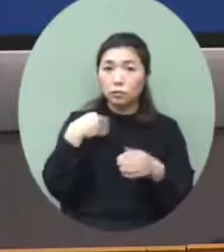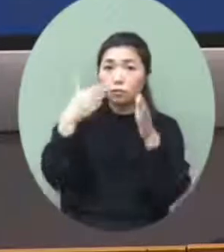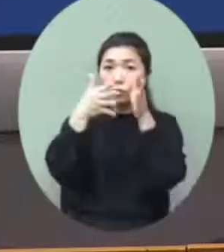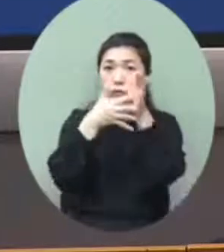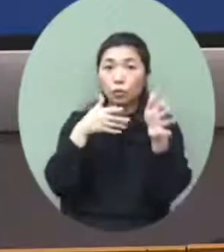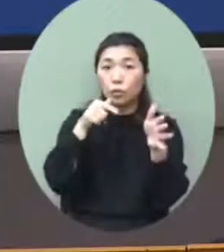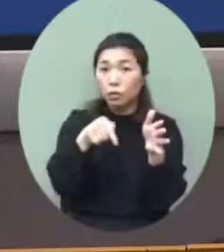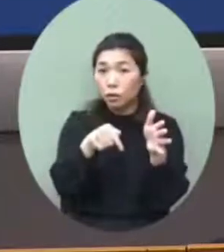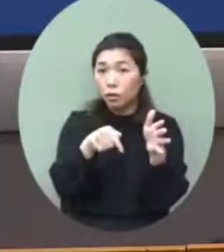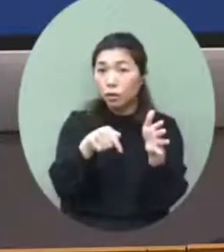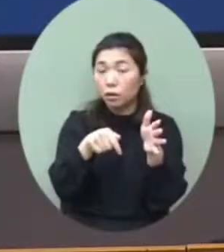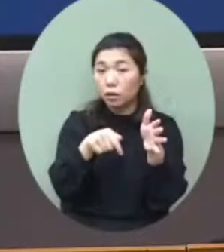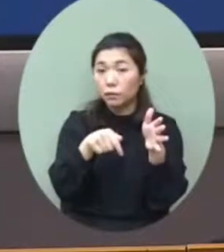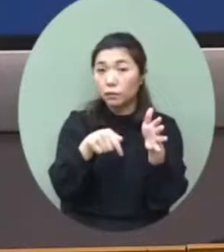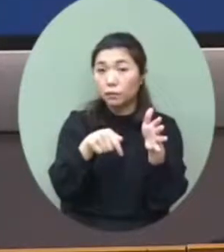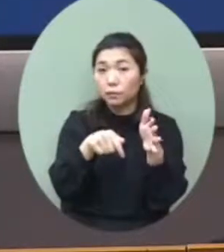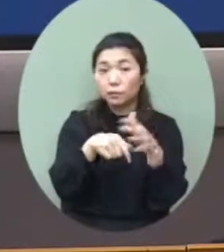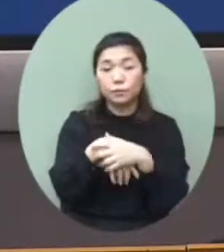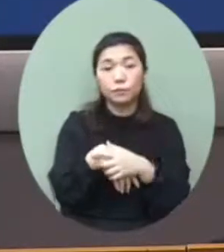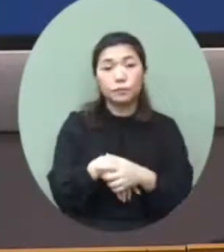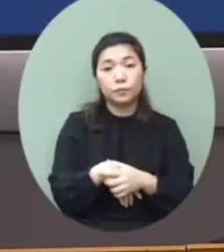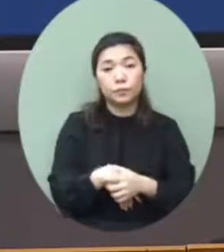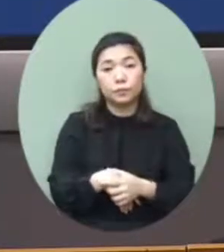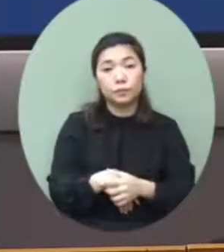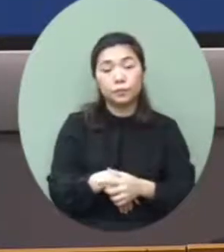Secondly, the medical teams.